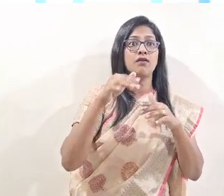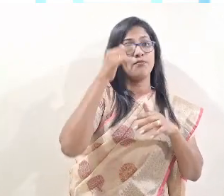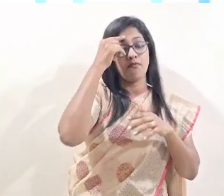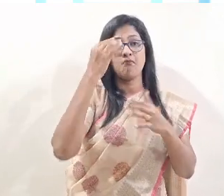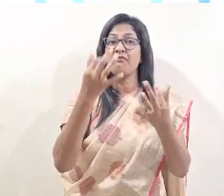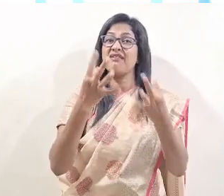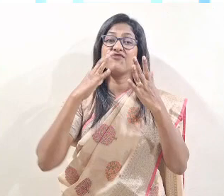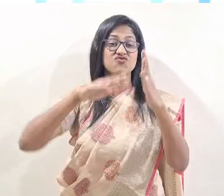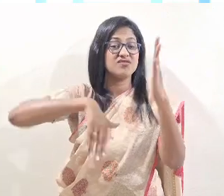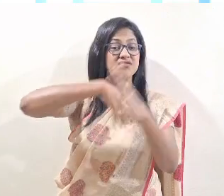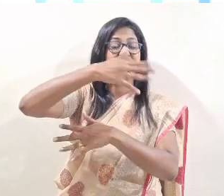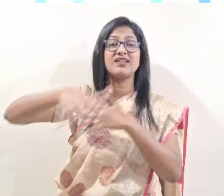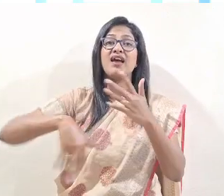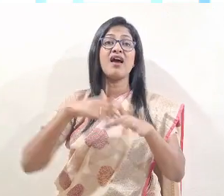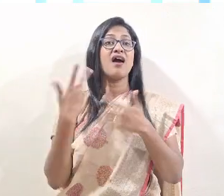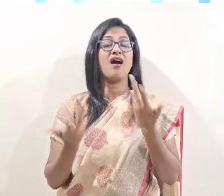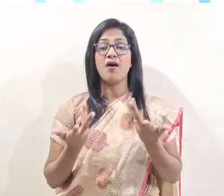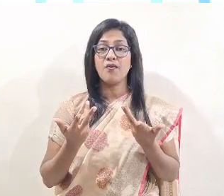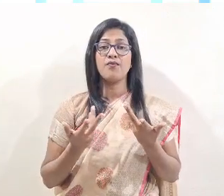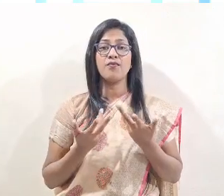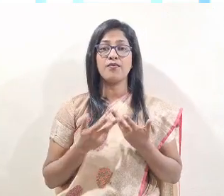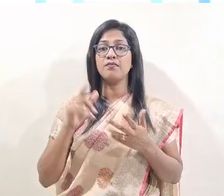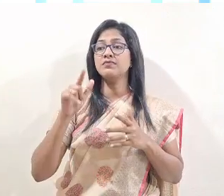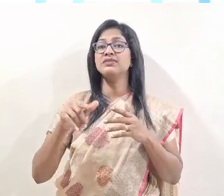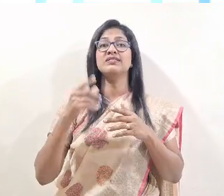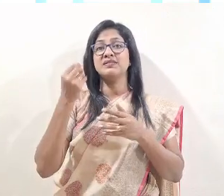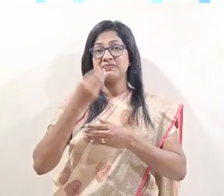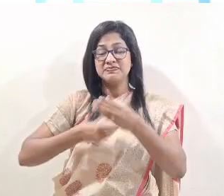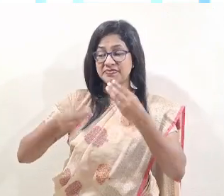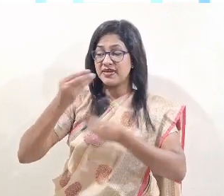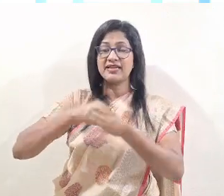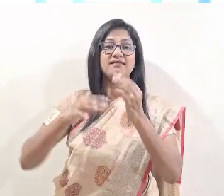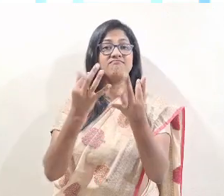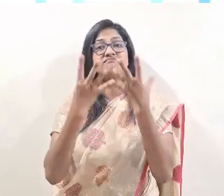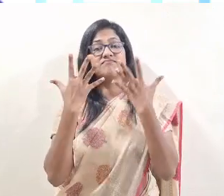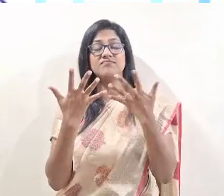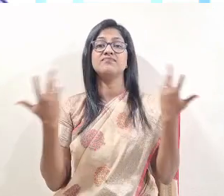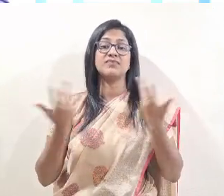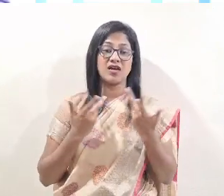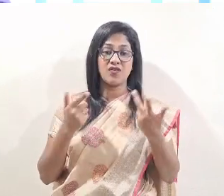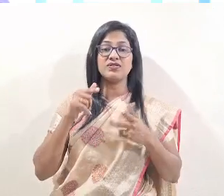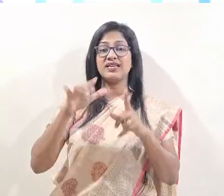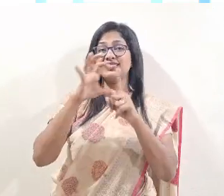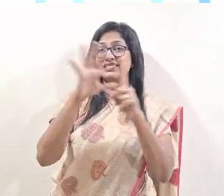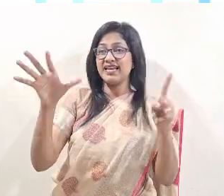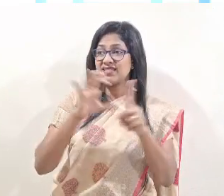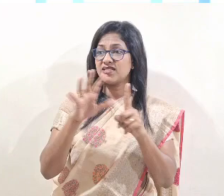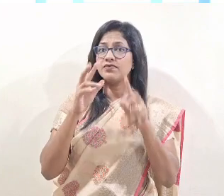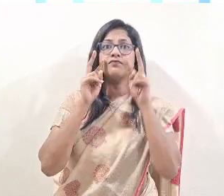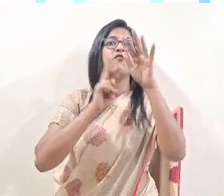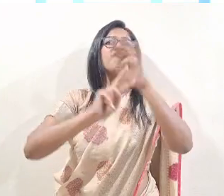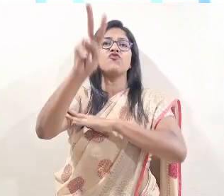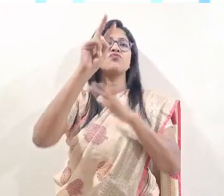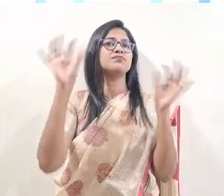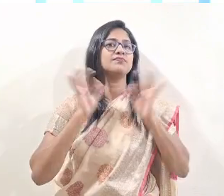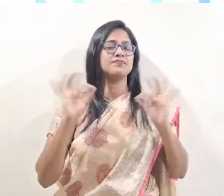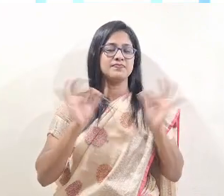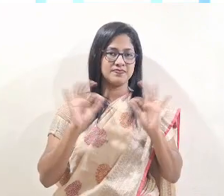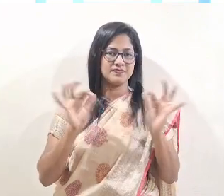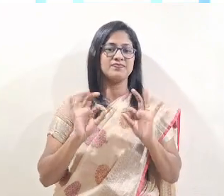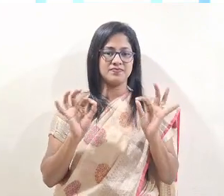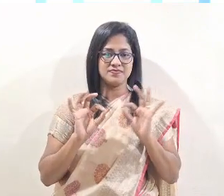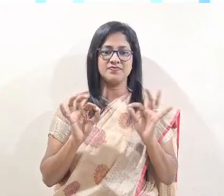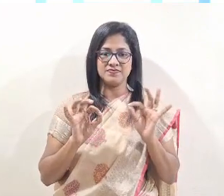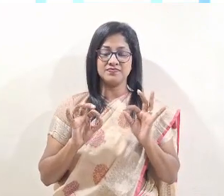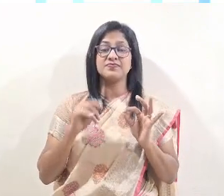gain, which in the end again will lead to financial resilience for those risks you cannot foresee. I